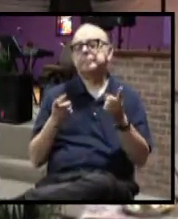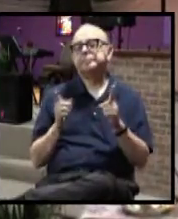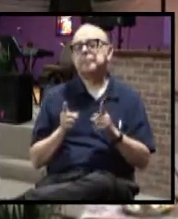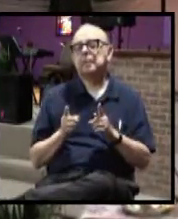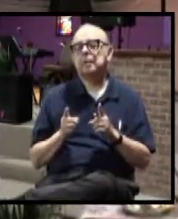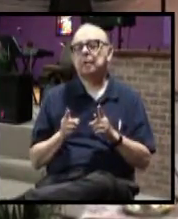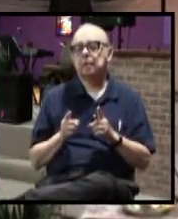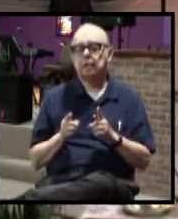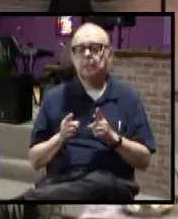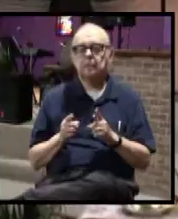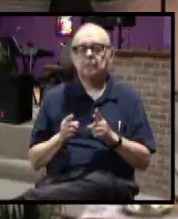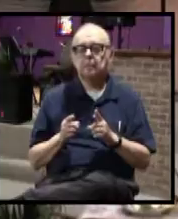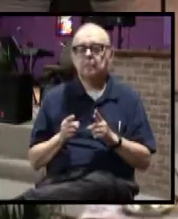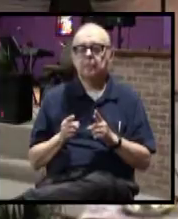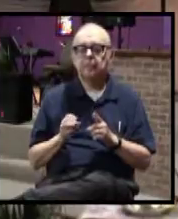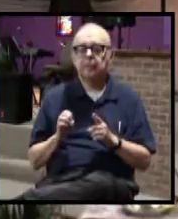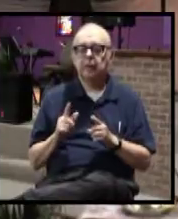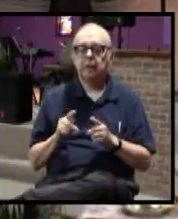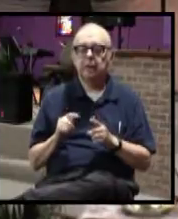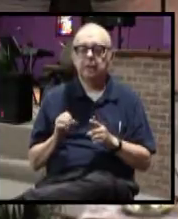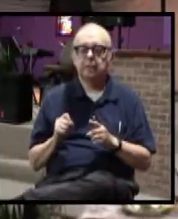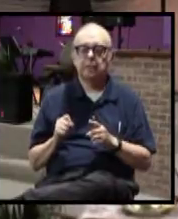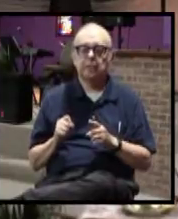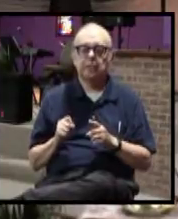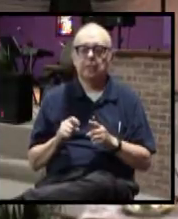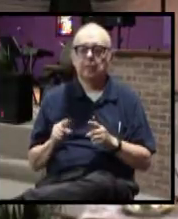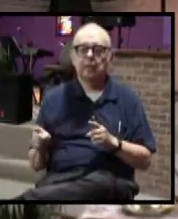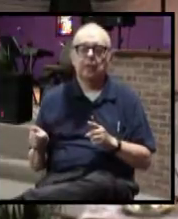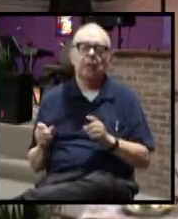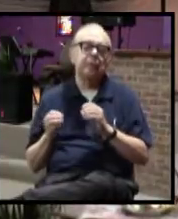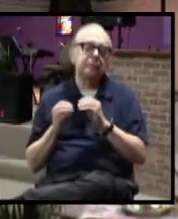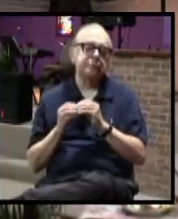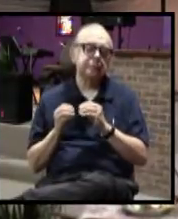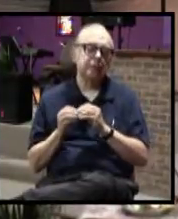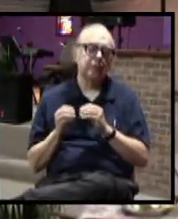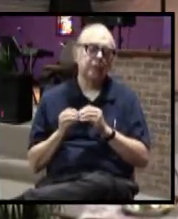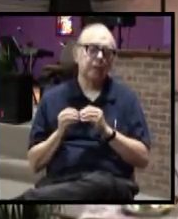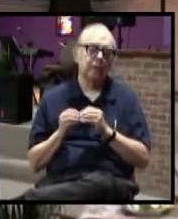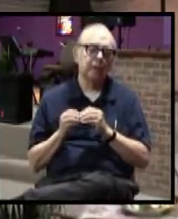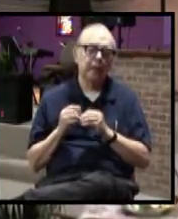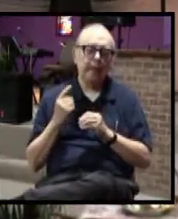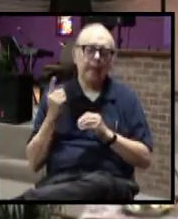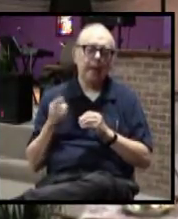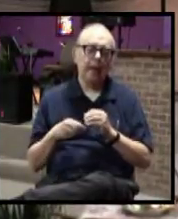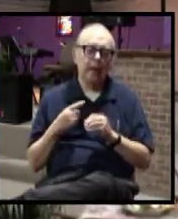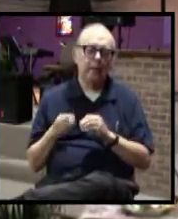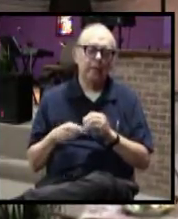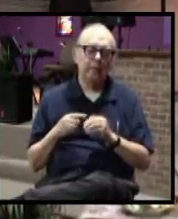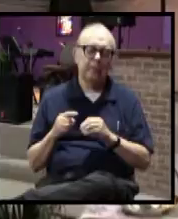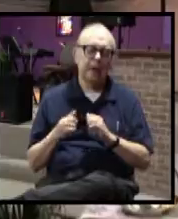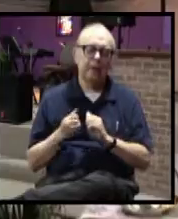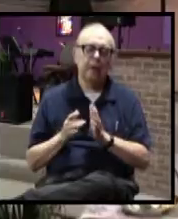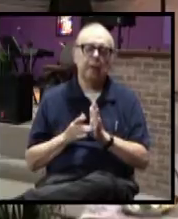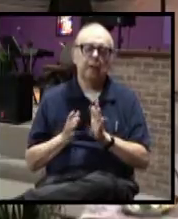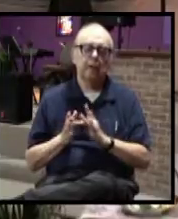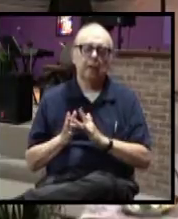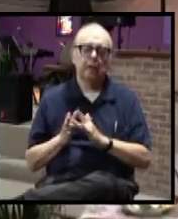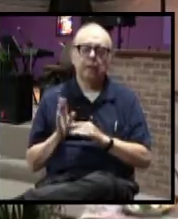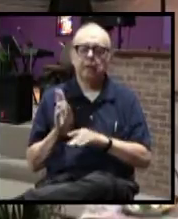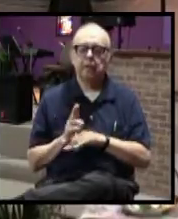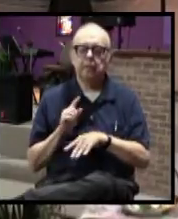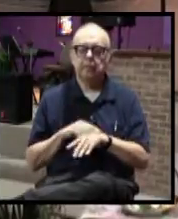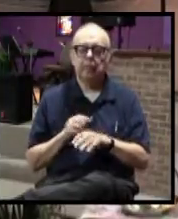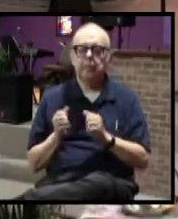So what ended up happening was the elite here, they were more concerned about how